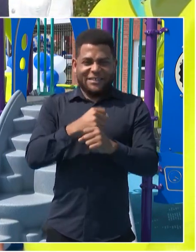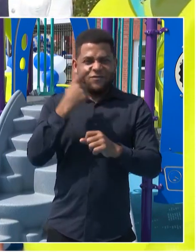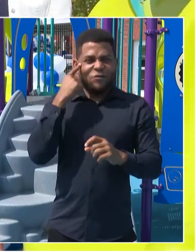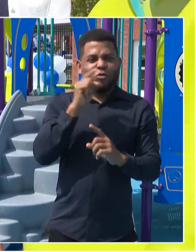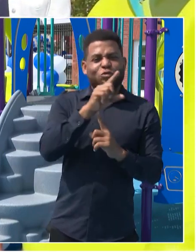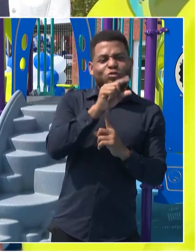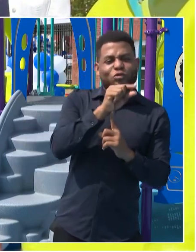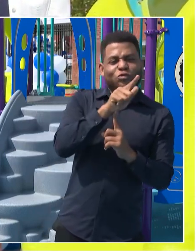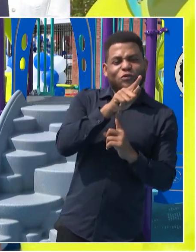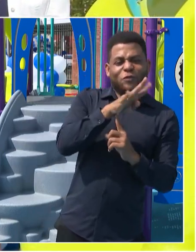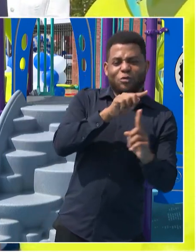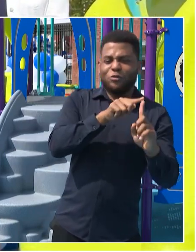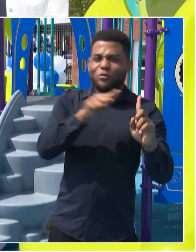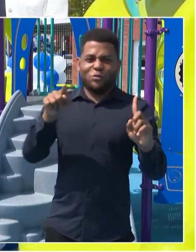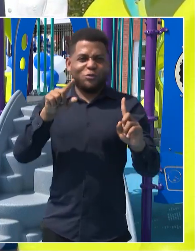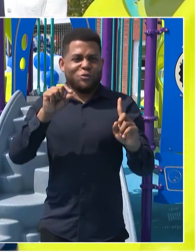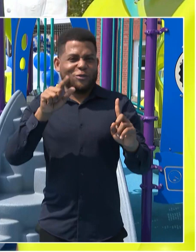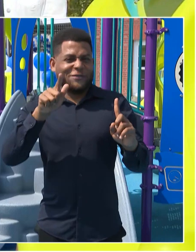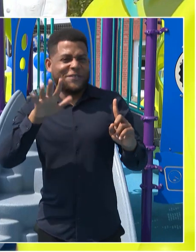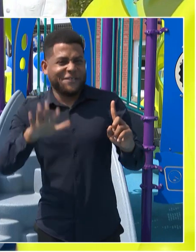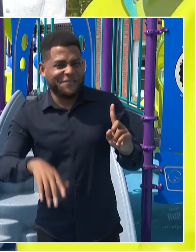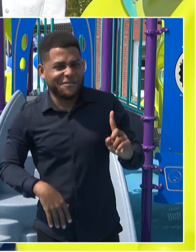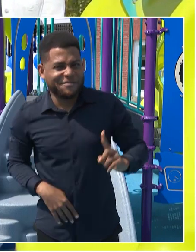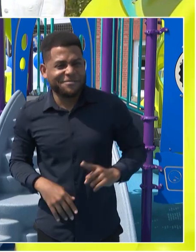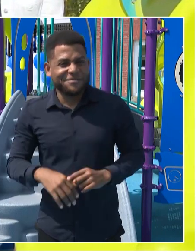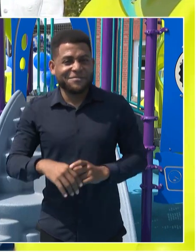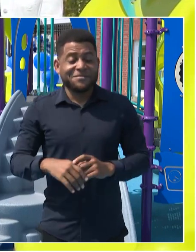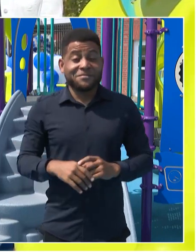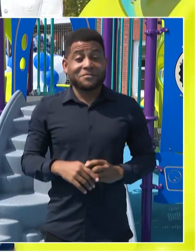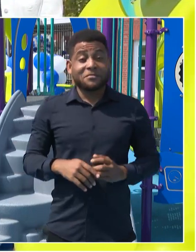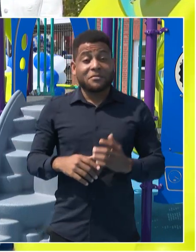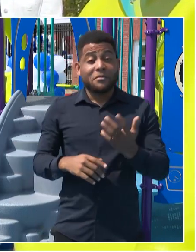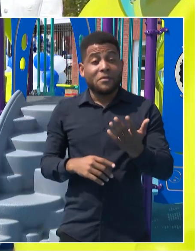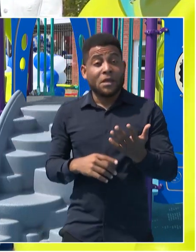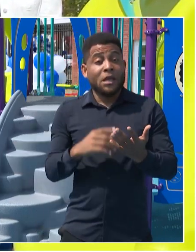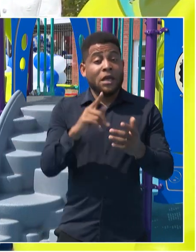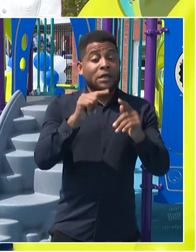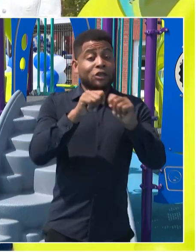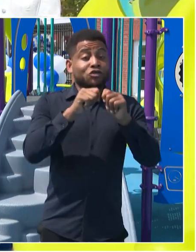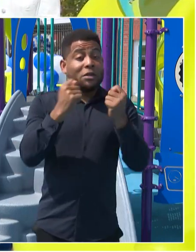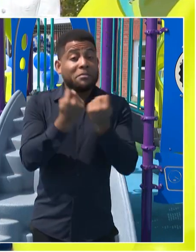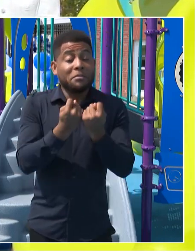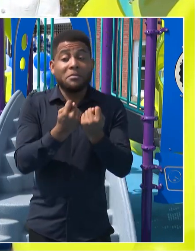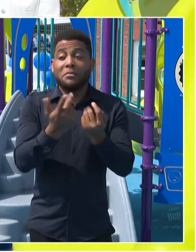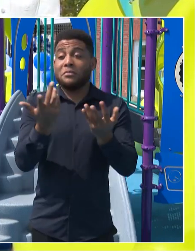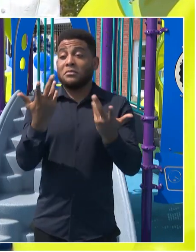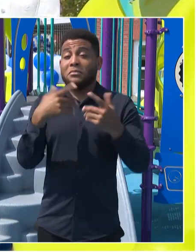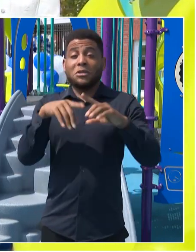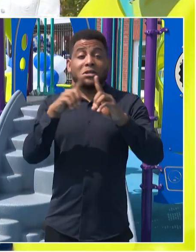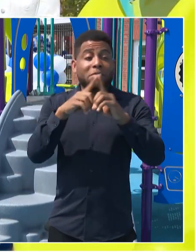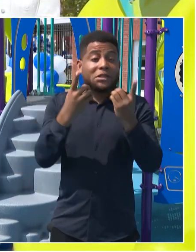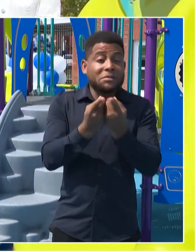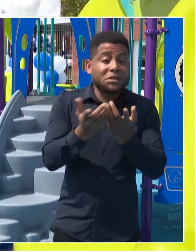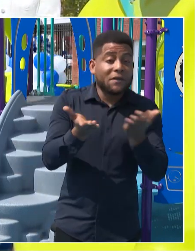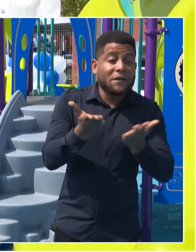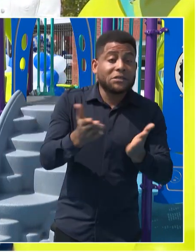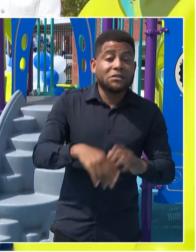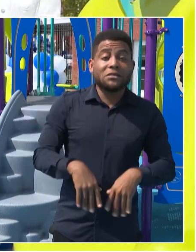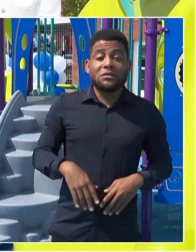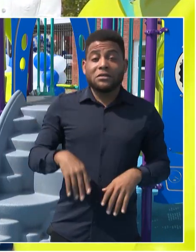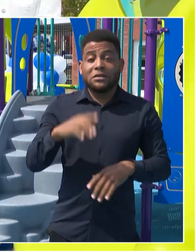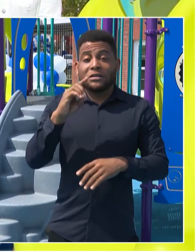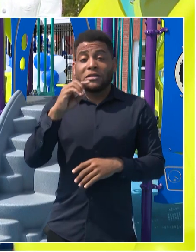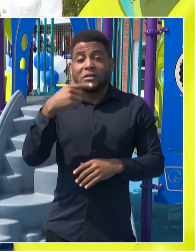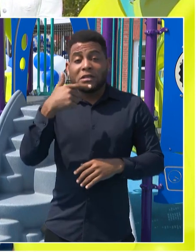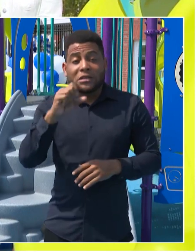to you, your leadership, your team, to the entire Department of General Services group here. Thank you for ensuring